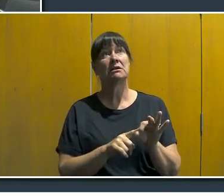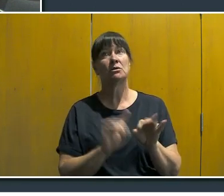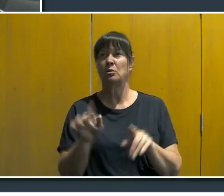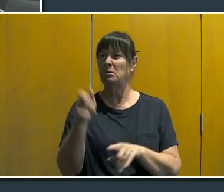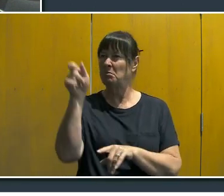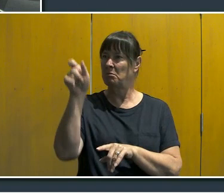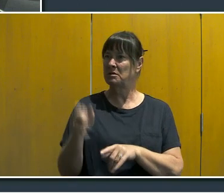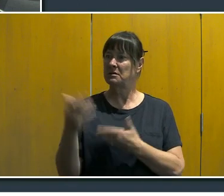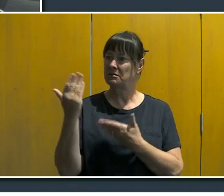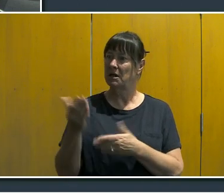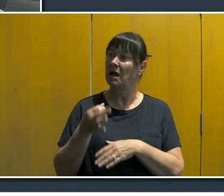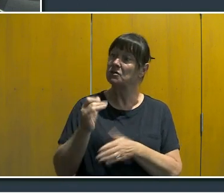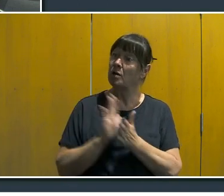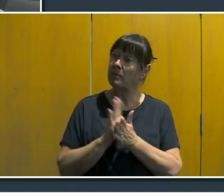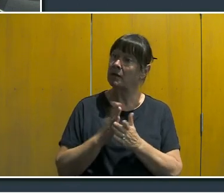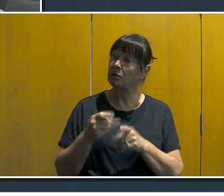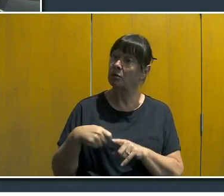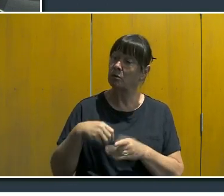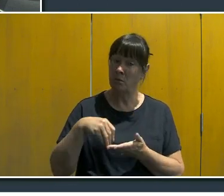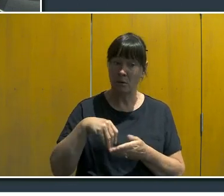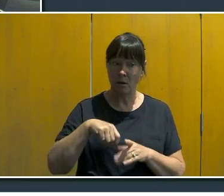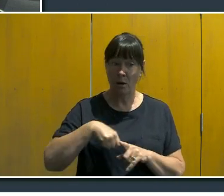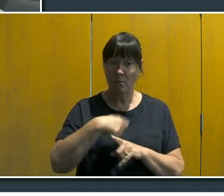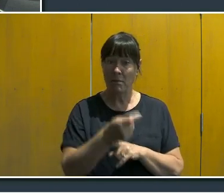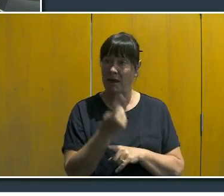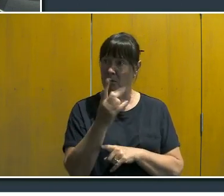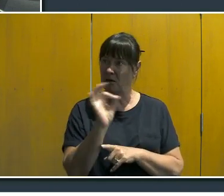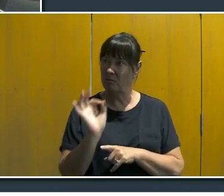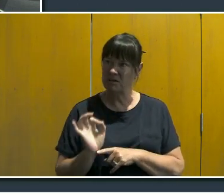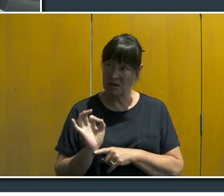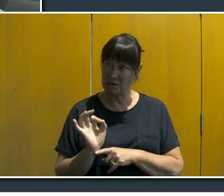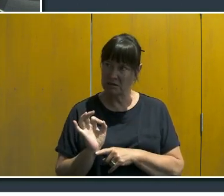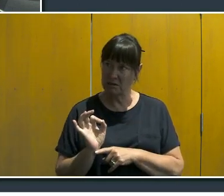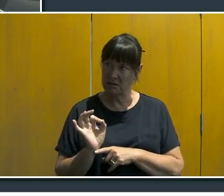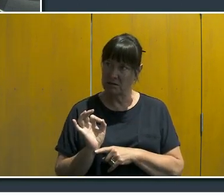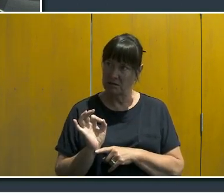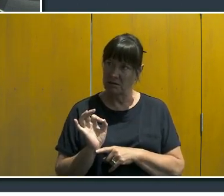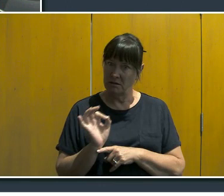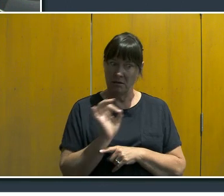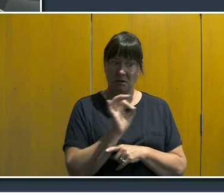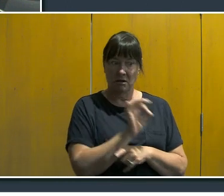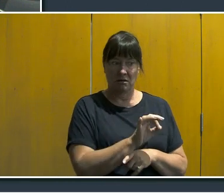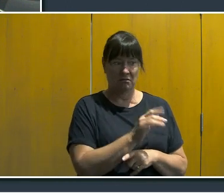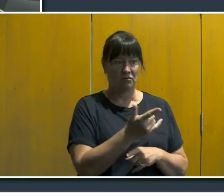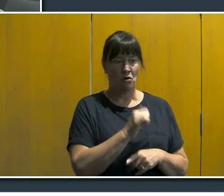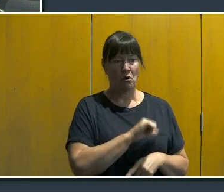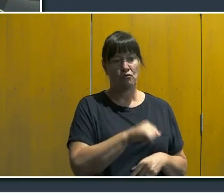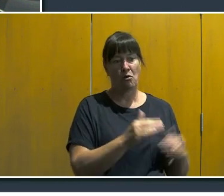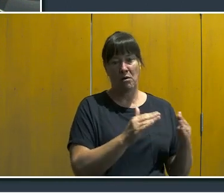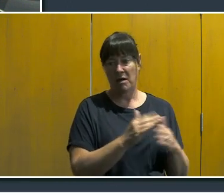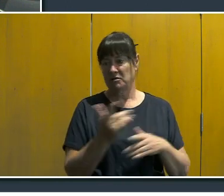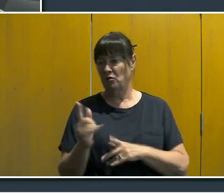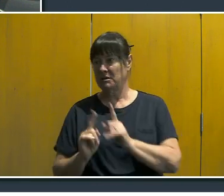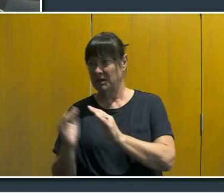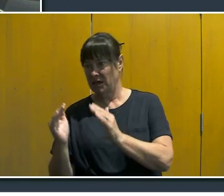be happy to pay 100% of what, say, a similar value property in town does for the likes of pools, libraries,